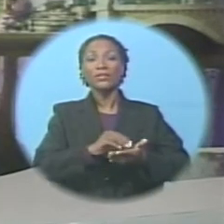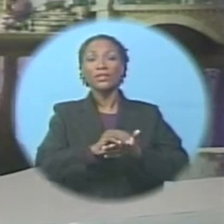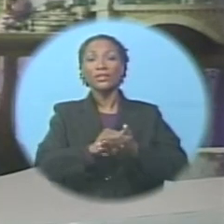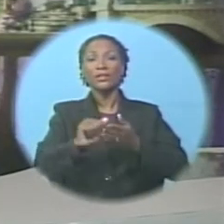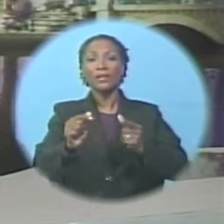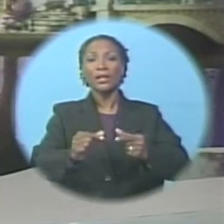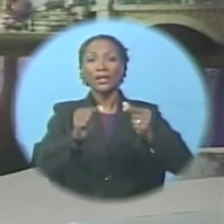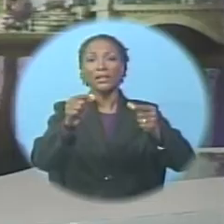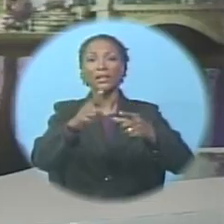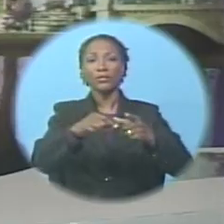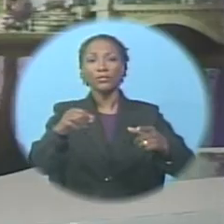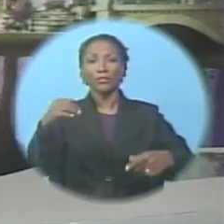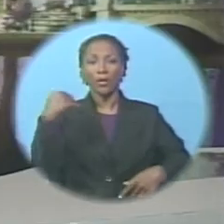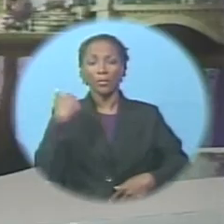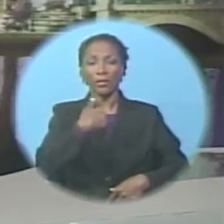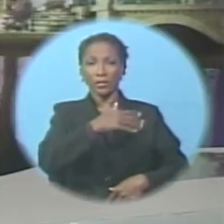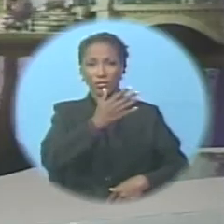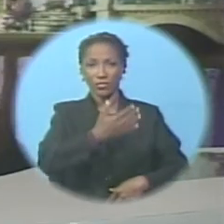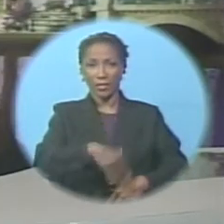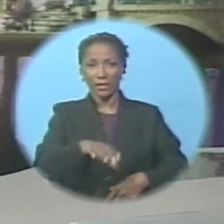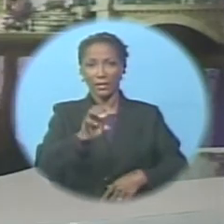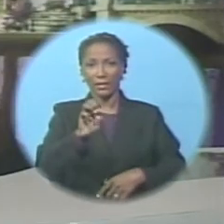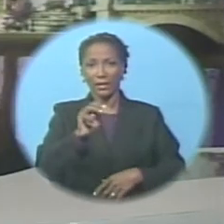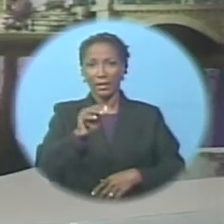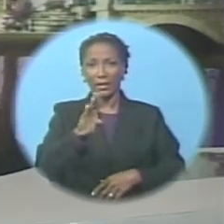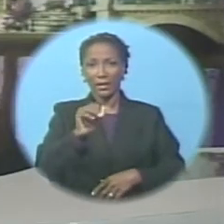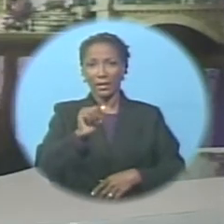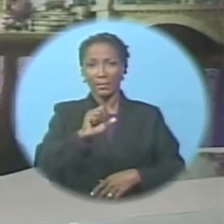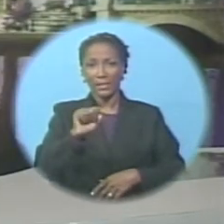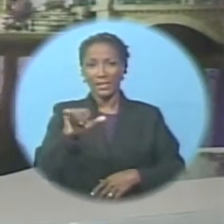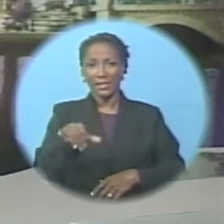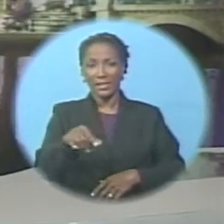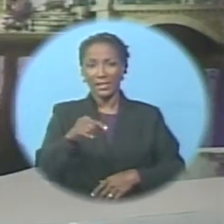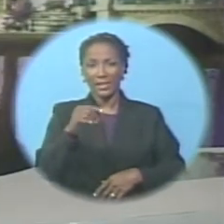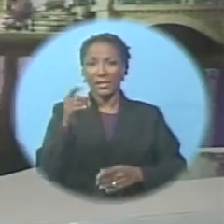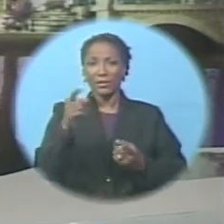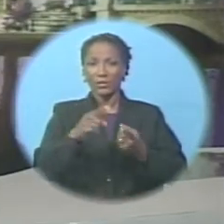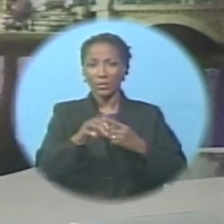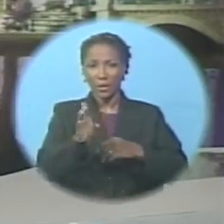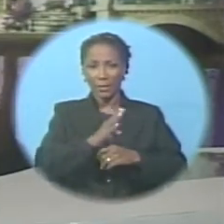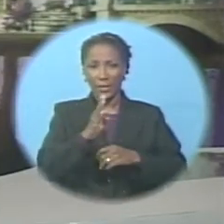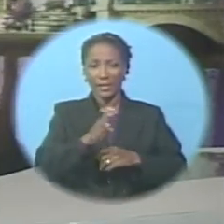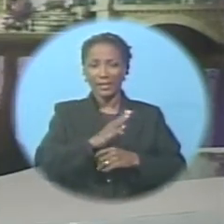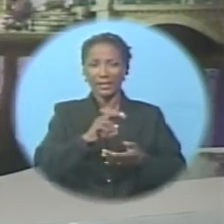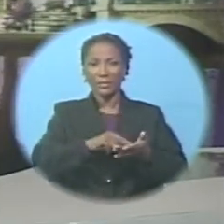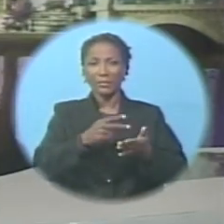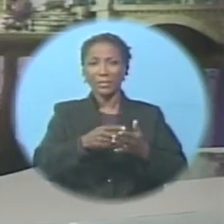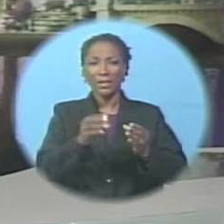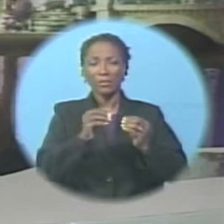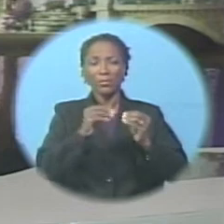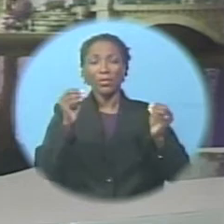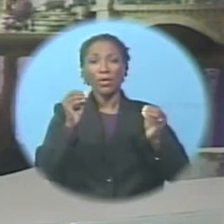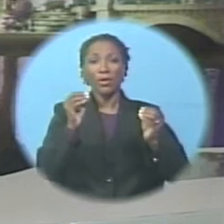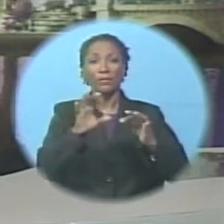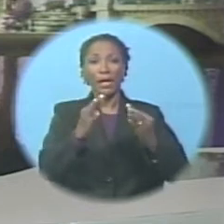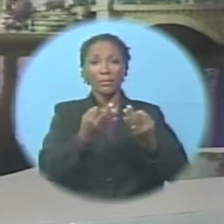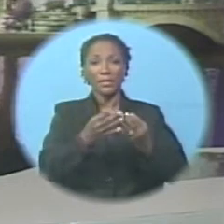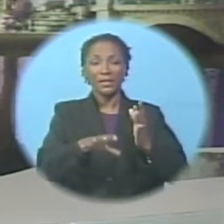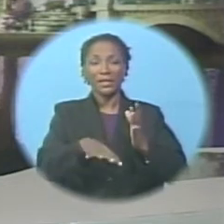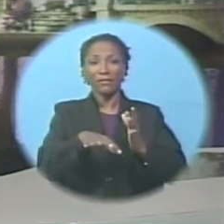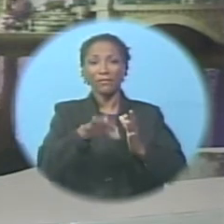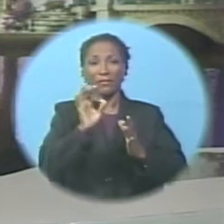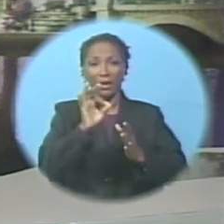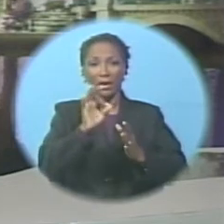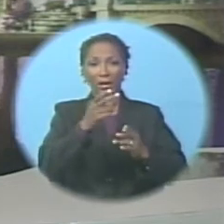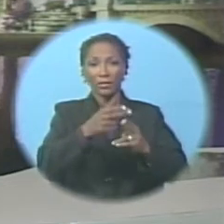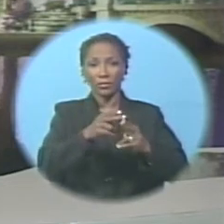from the Chinese embassy in Barbados now means that more families in need can find temporary accommodation. The money, according to Social